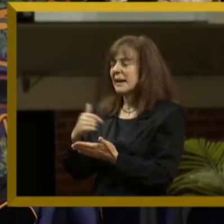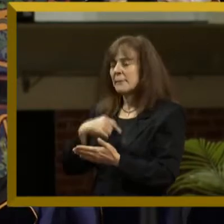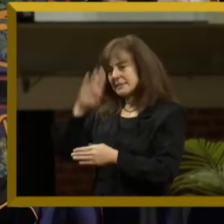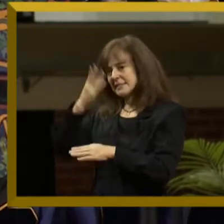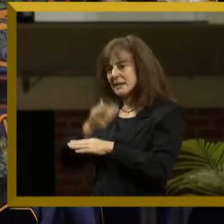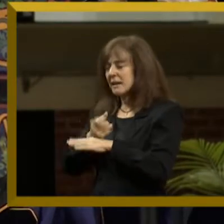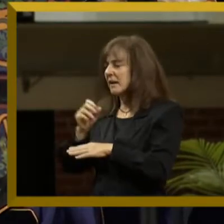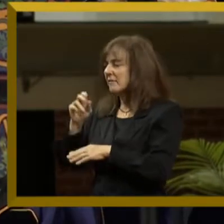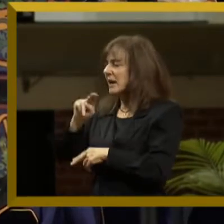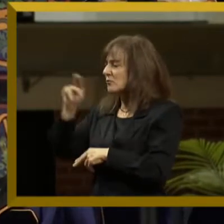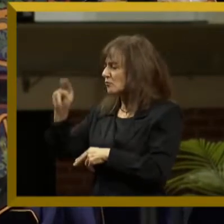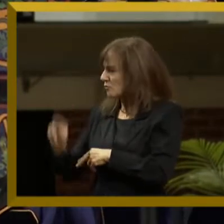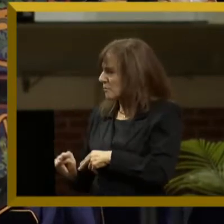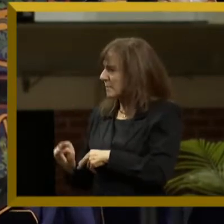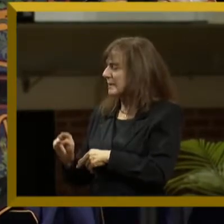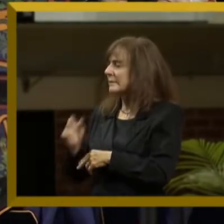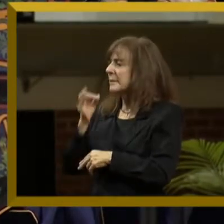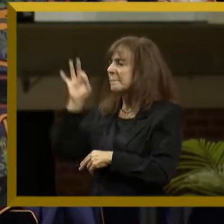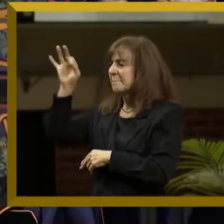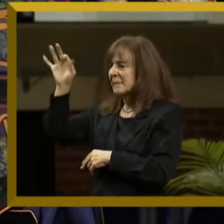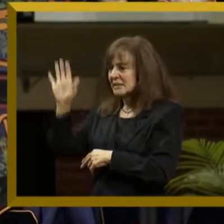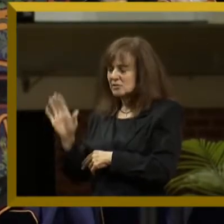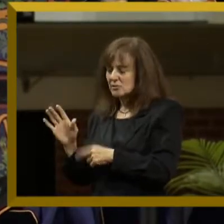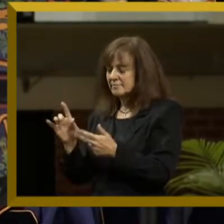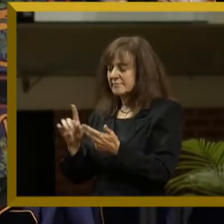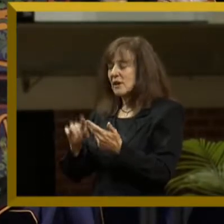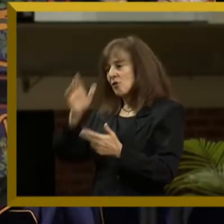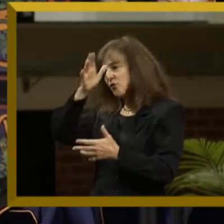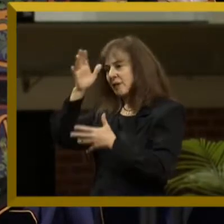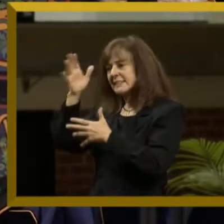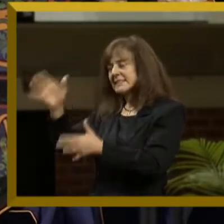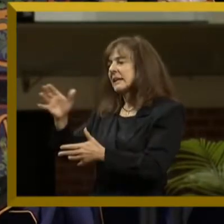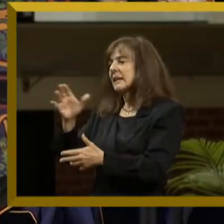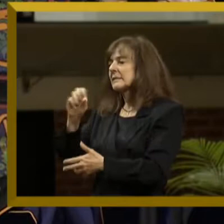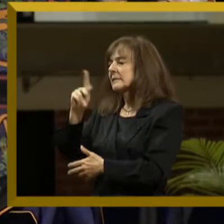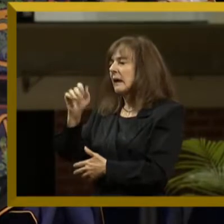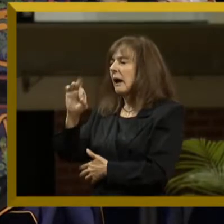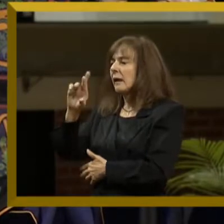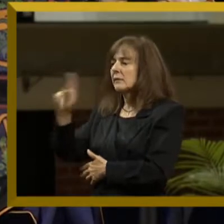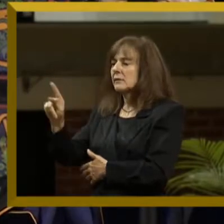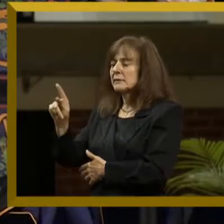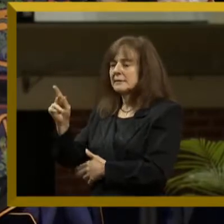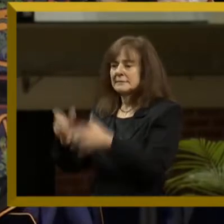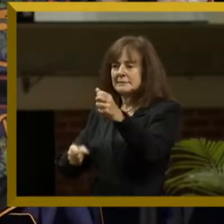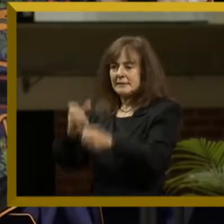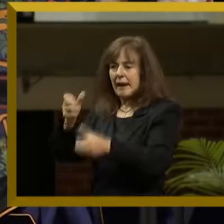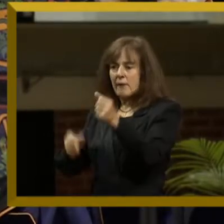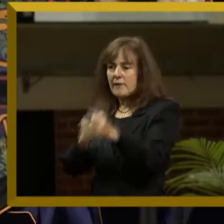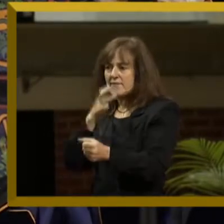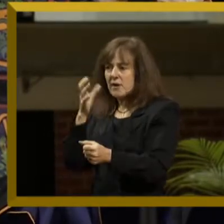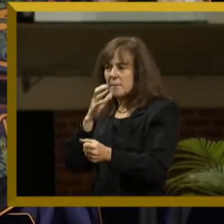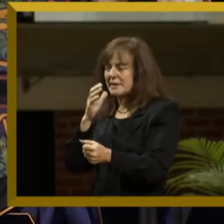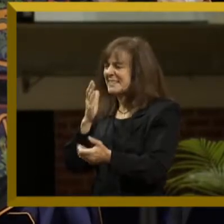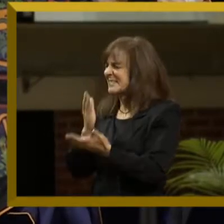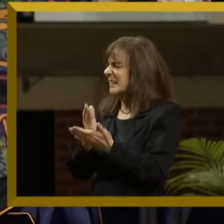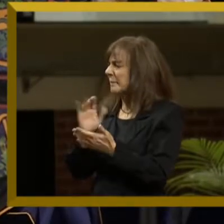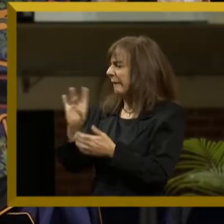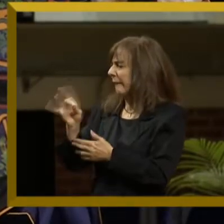of a Norman pastor and the grandson of a Skytook dairy farmer whose education ended in the eighth